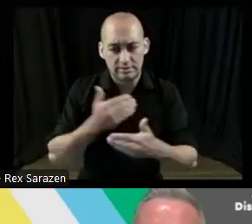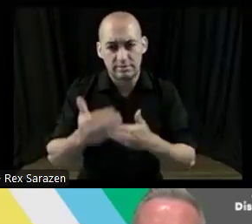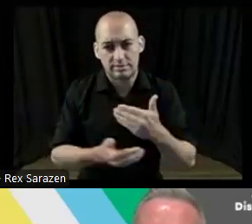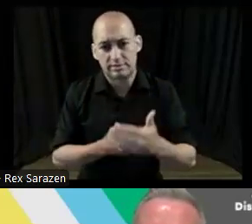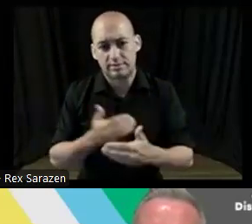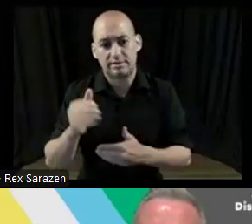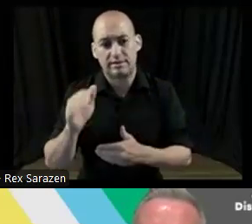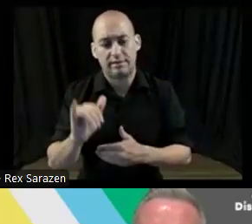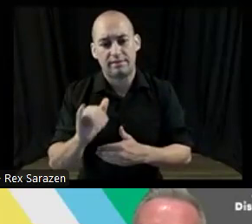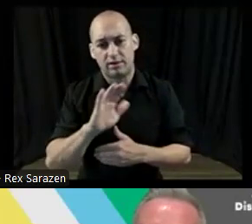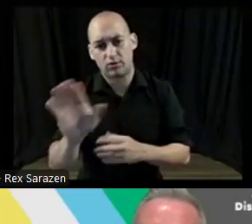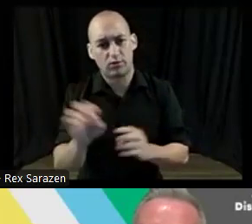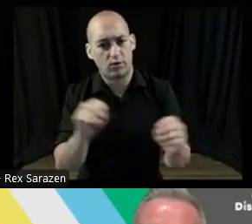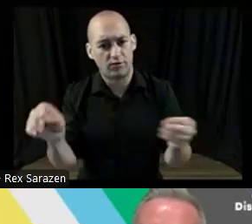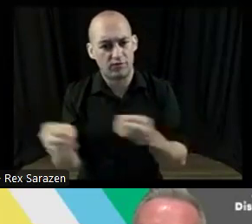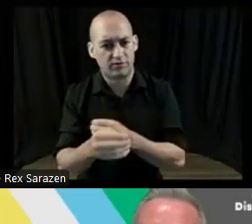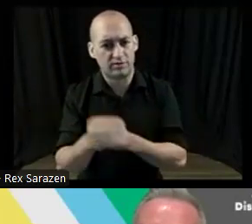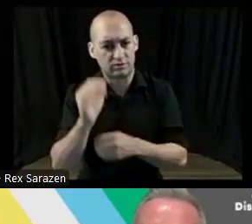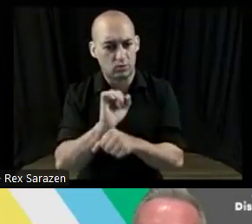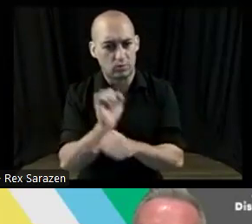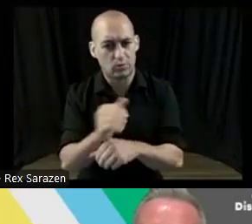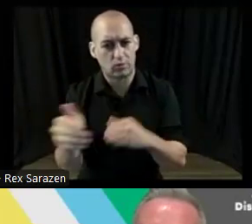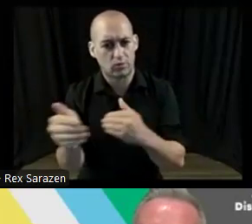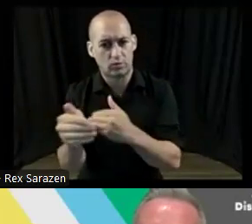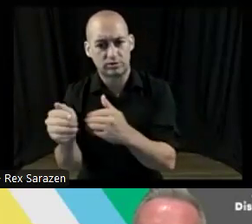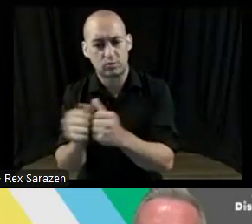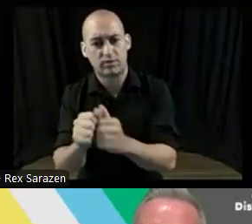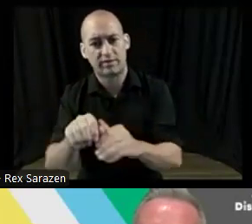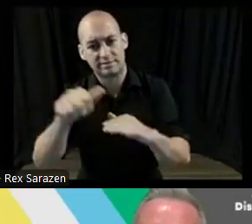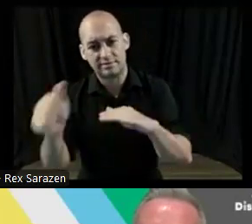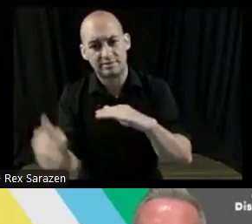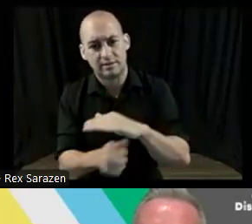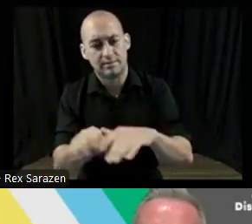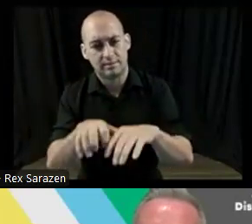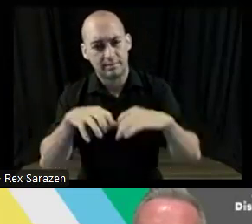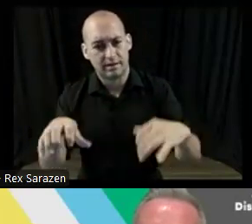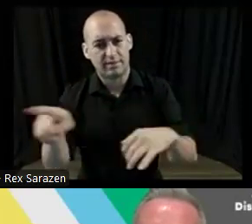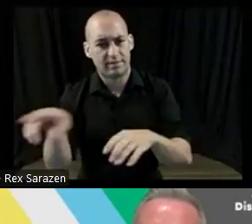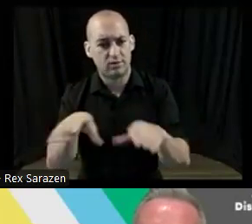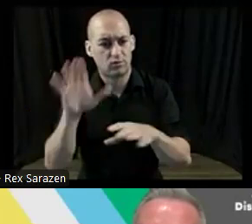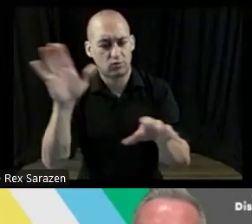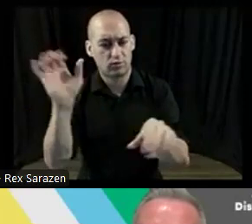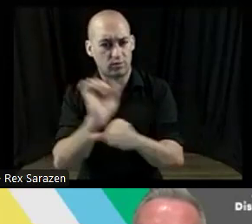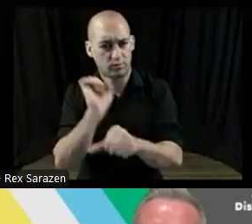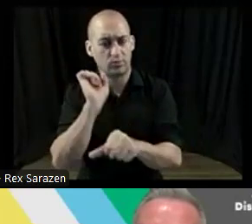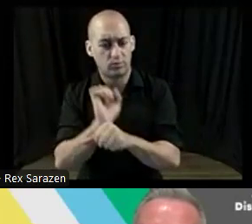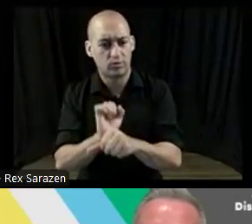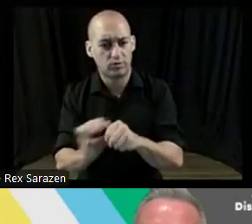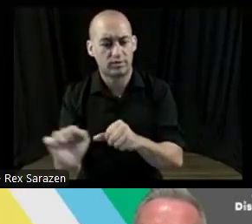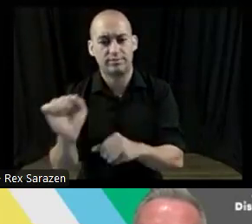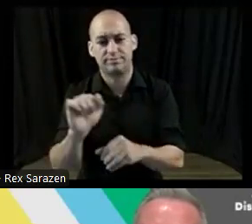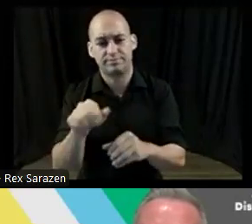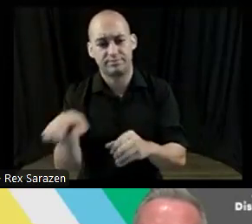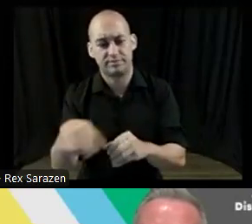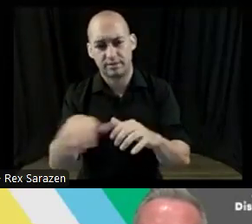that your office would work closely with the subcommittee, which has been doing really great work. Vivian's committee, I think,